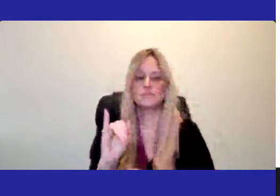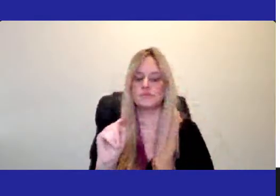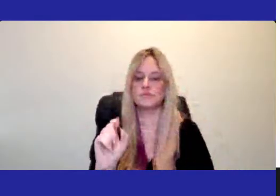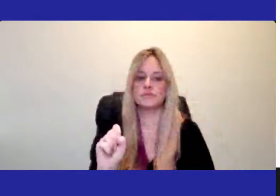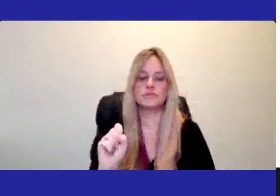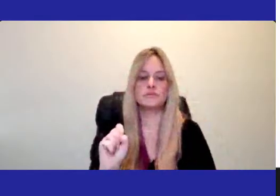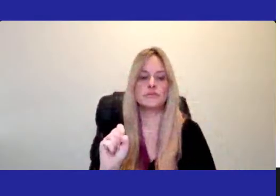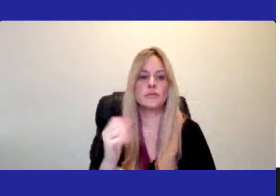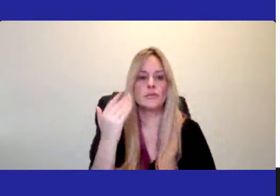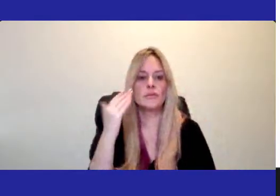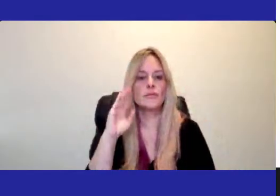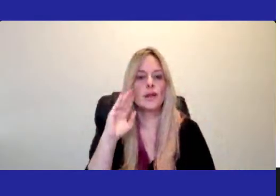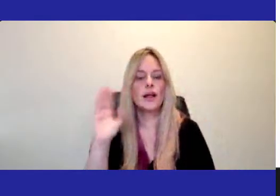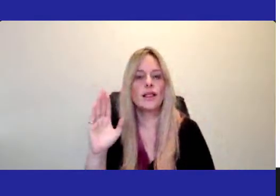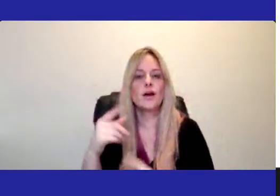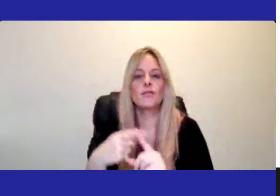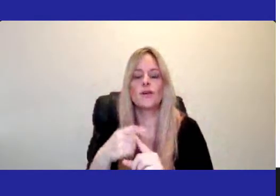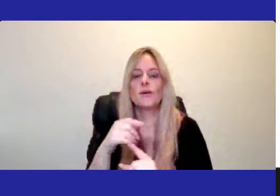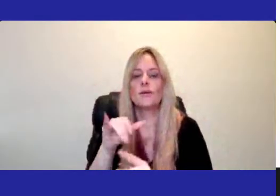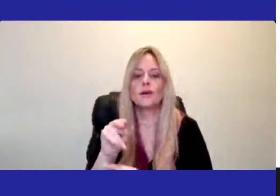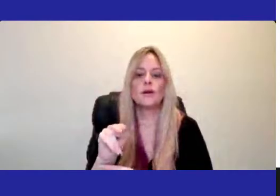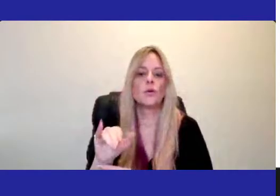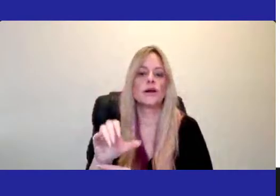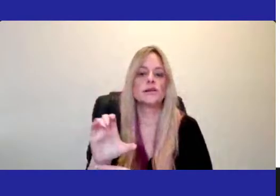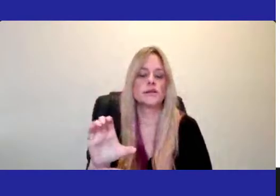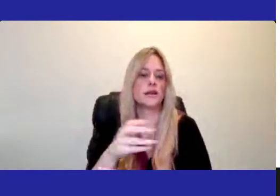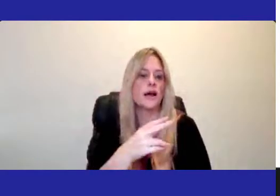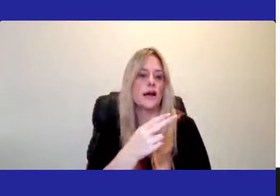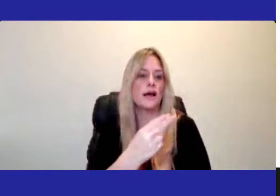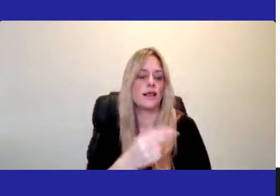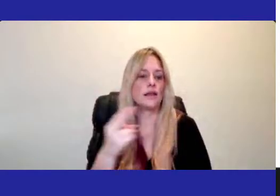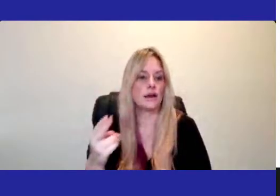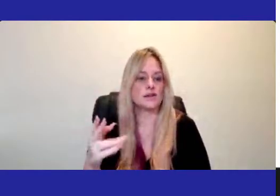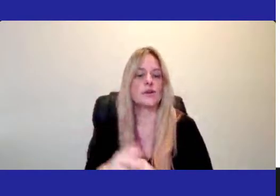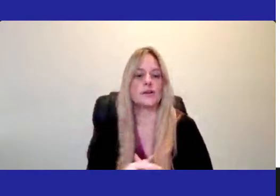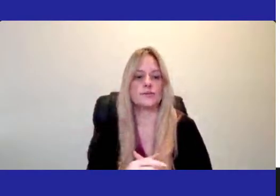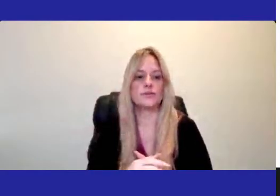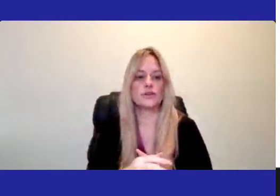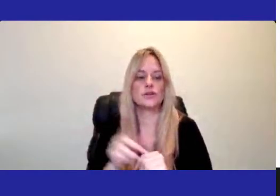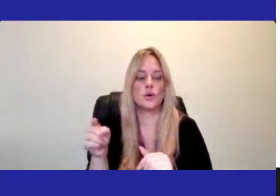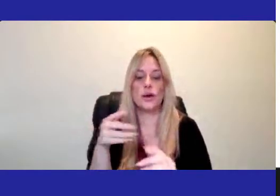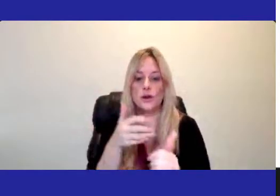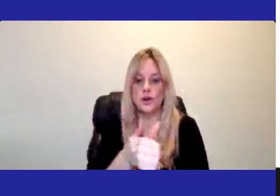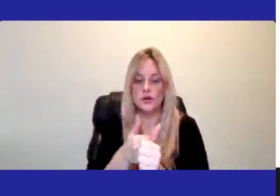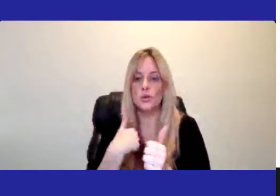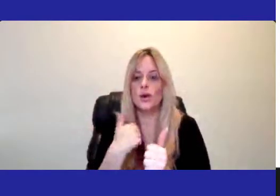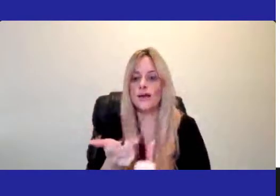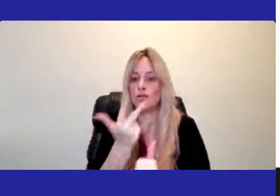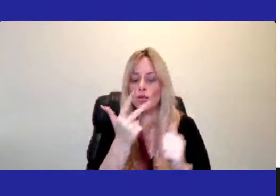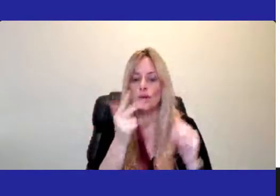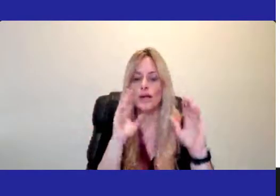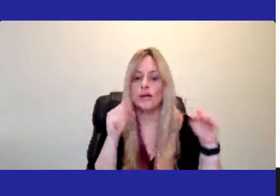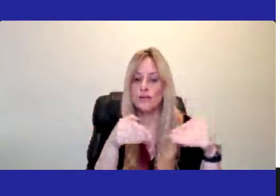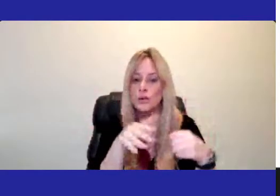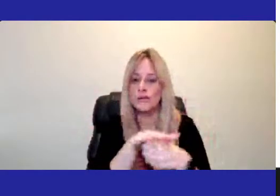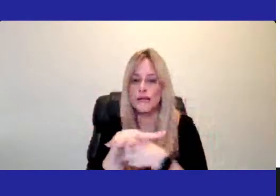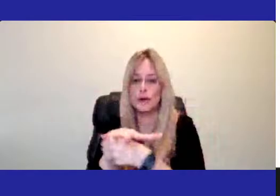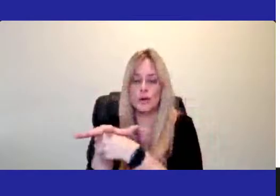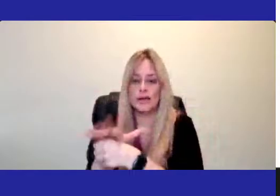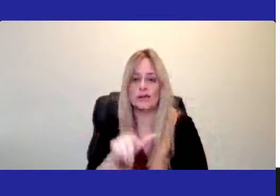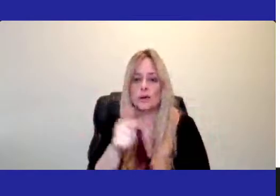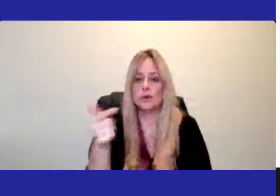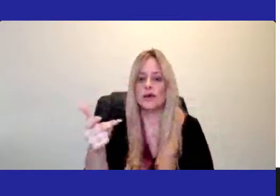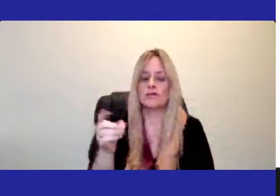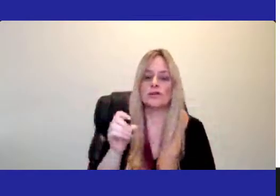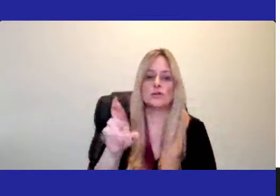CIO for New York City Health and Hospital. We have, in our update, we have 3 focused areas. I'm actually going to hand off to Dr. Michael